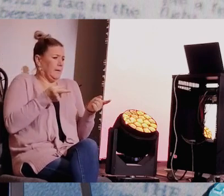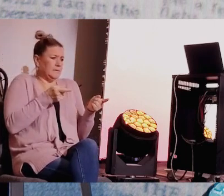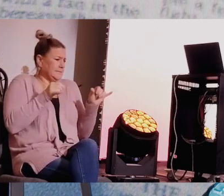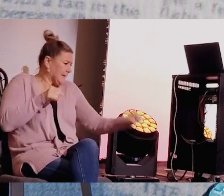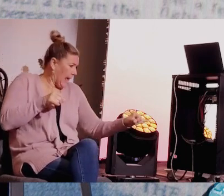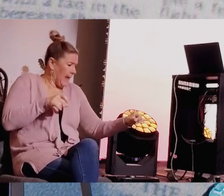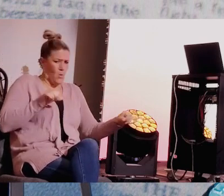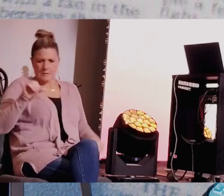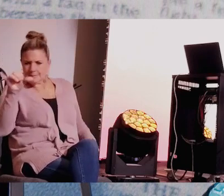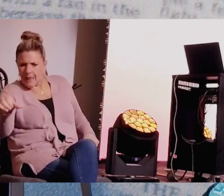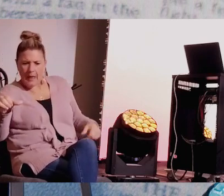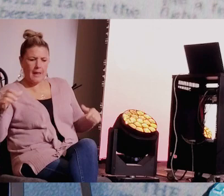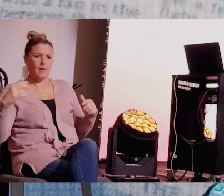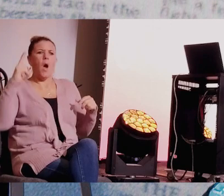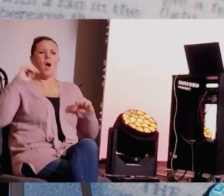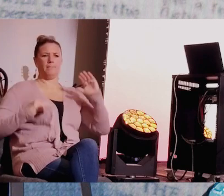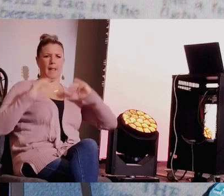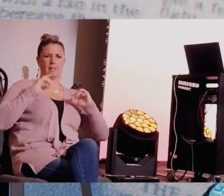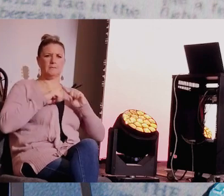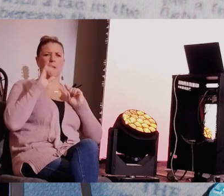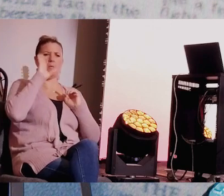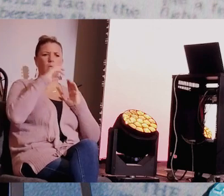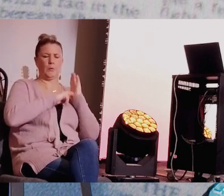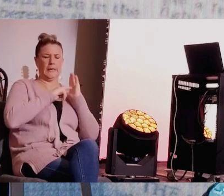other. But let me just read this to you